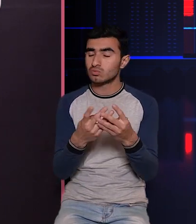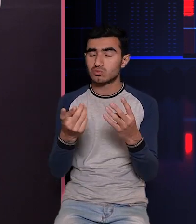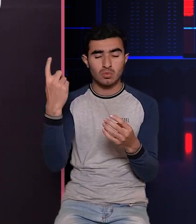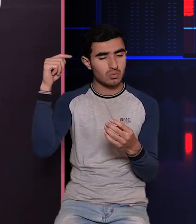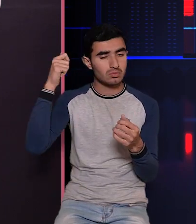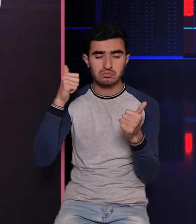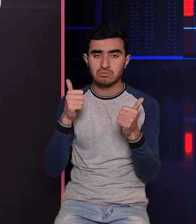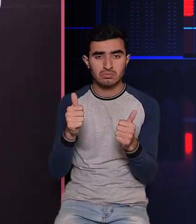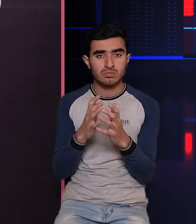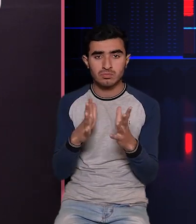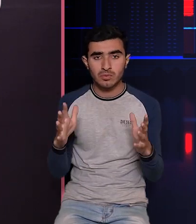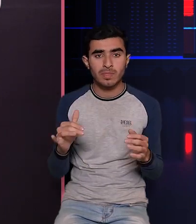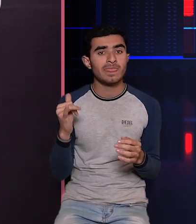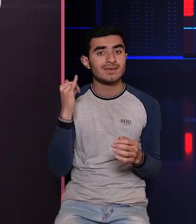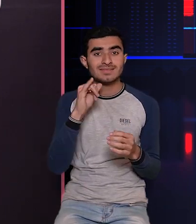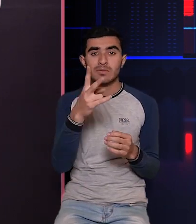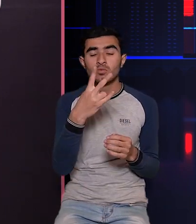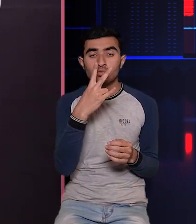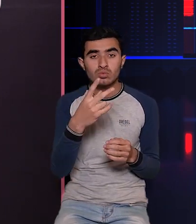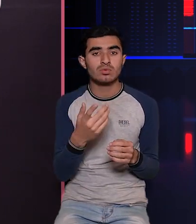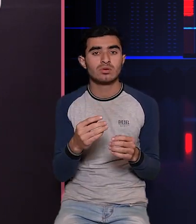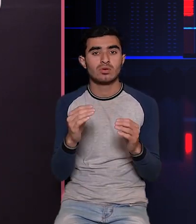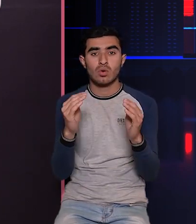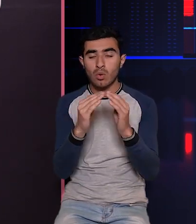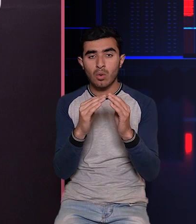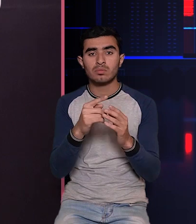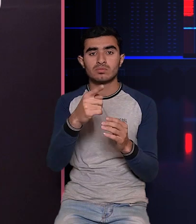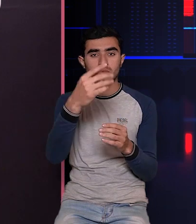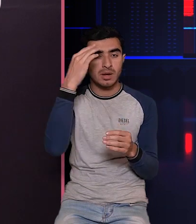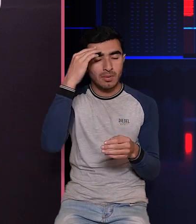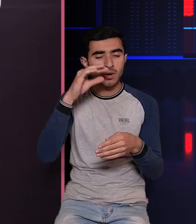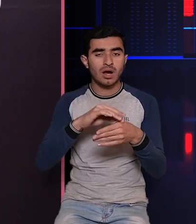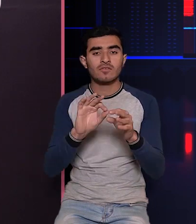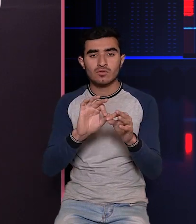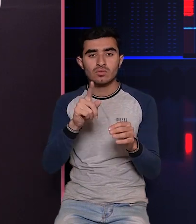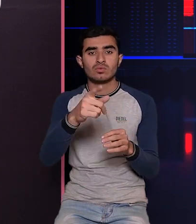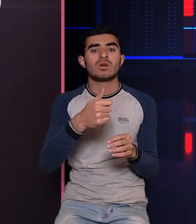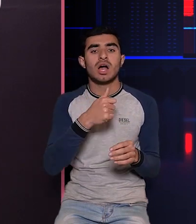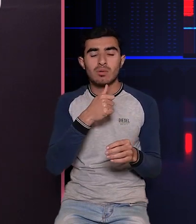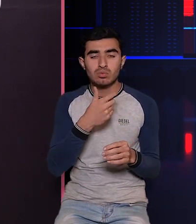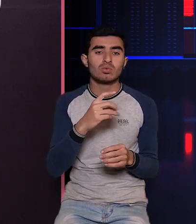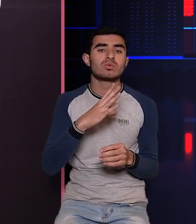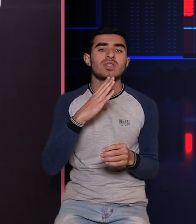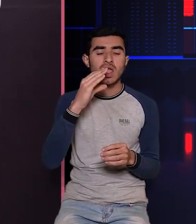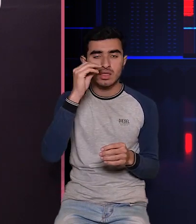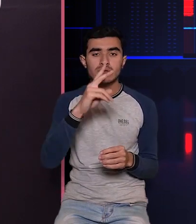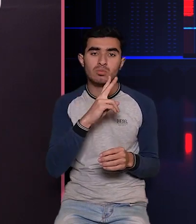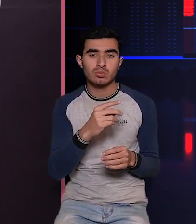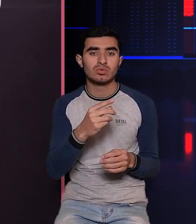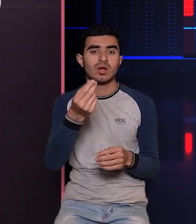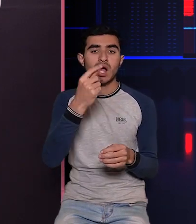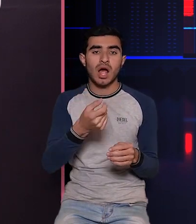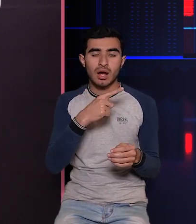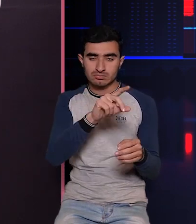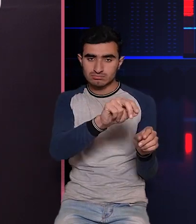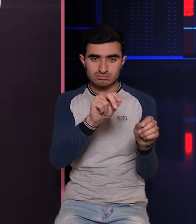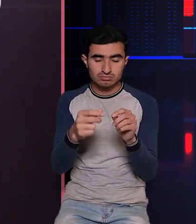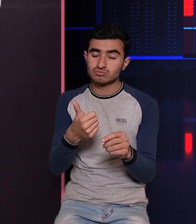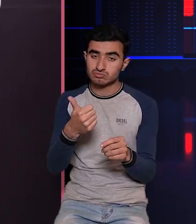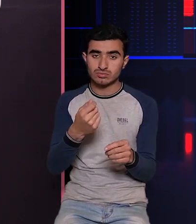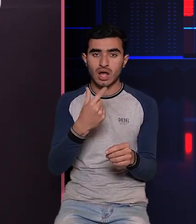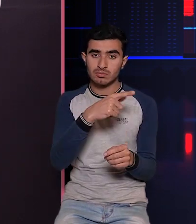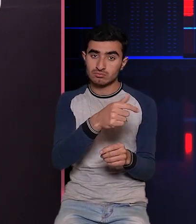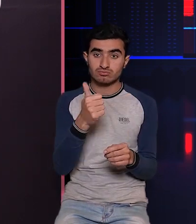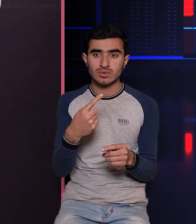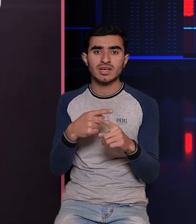even at home, when you get sick, your nani dadi says, eat this and you'll get better, have that and you'll get better. So